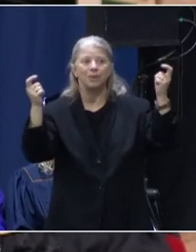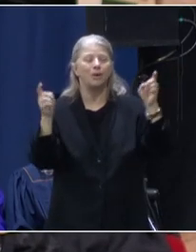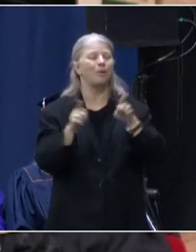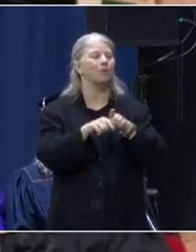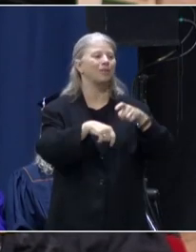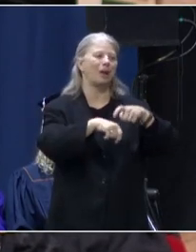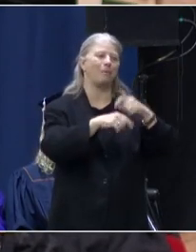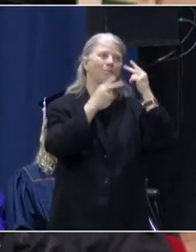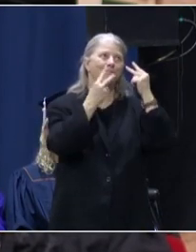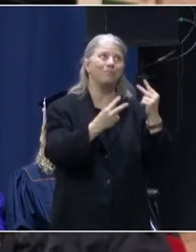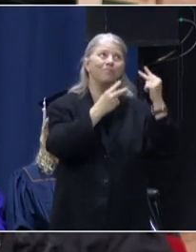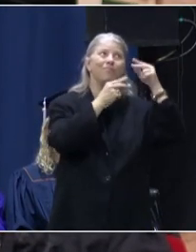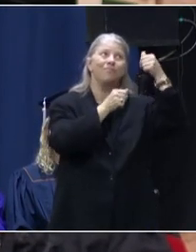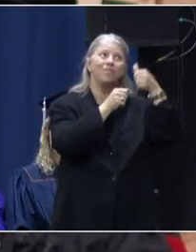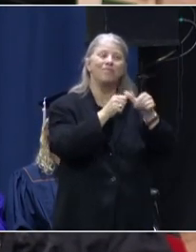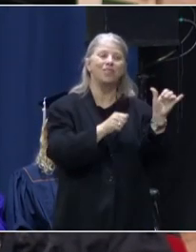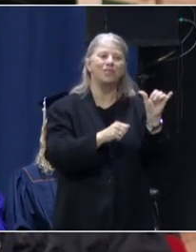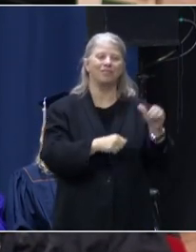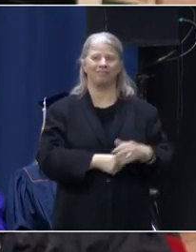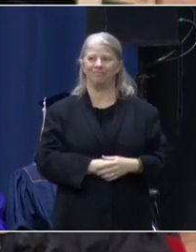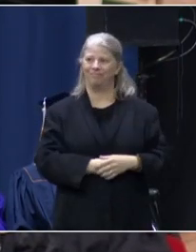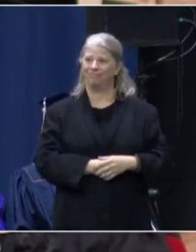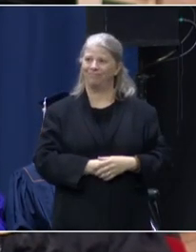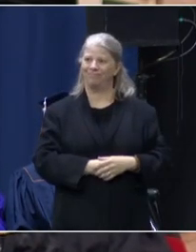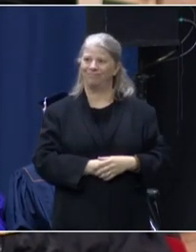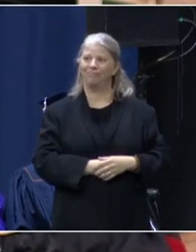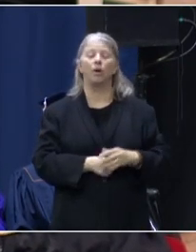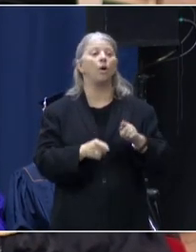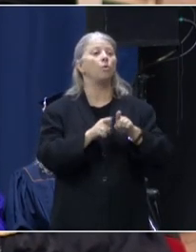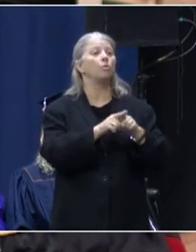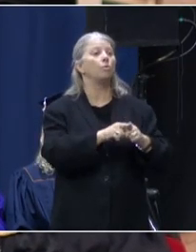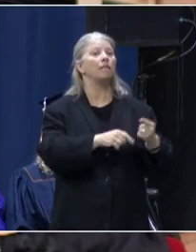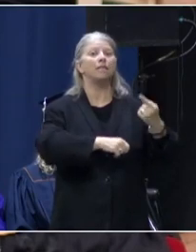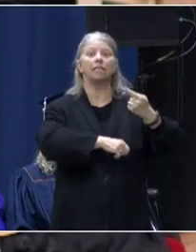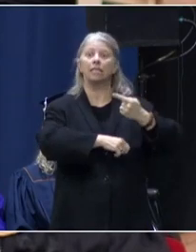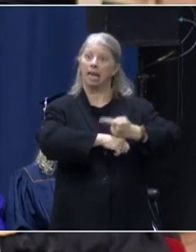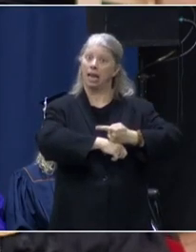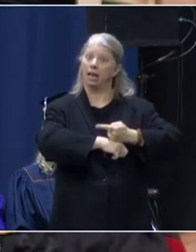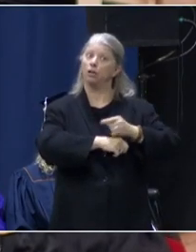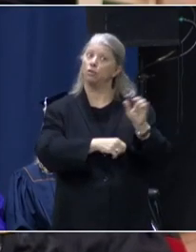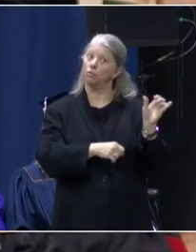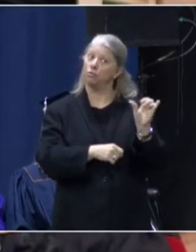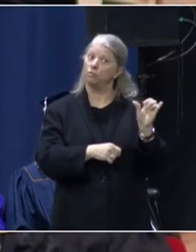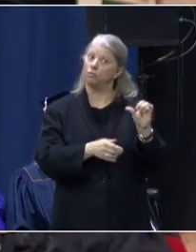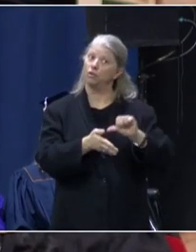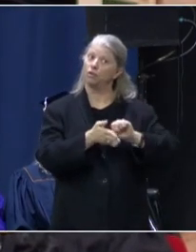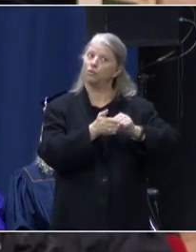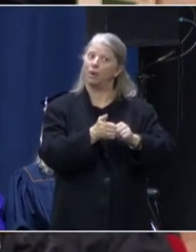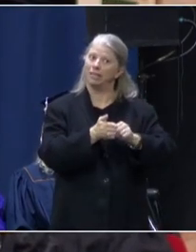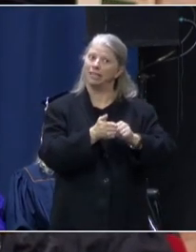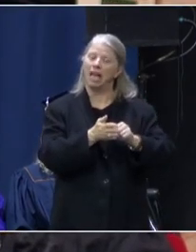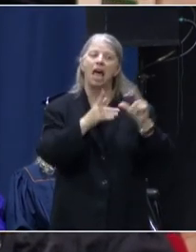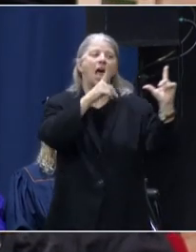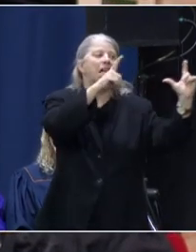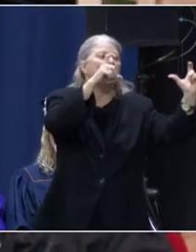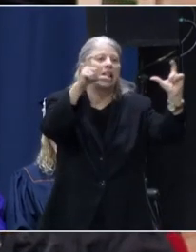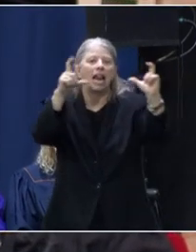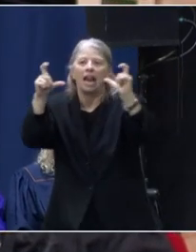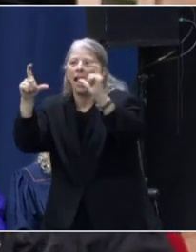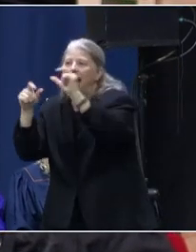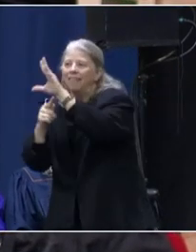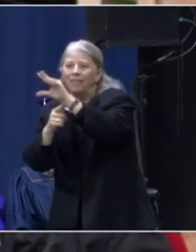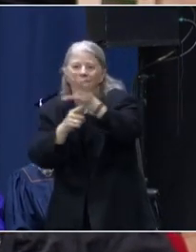to remember. It is a day to, and I cannot stress this enough, take lots of photos and